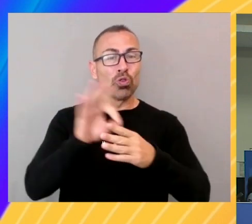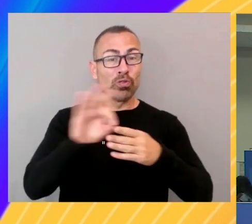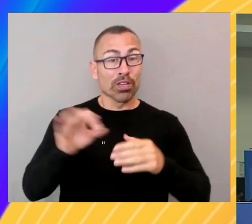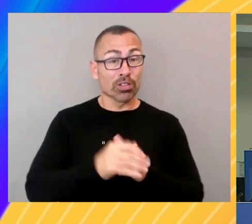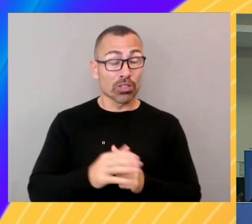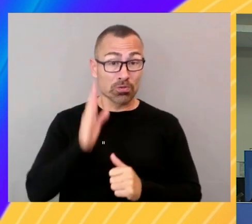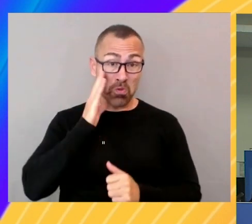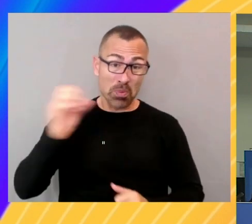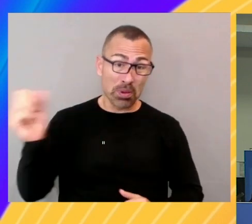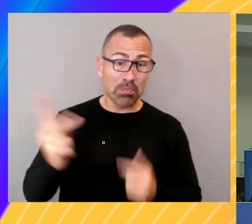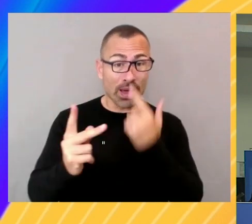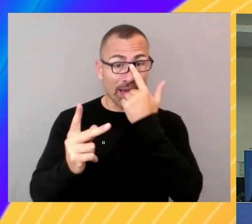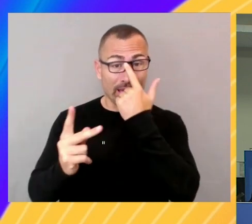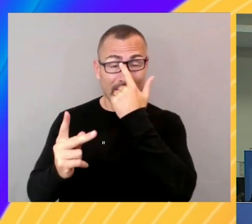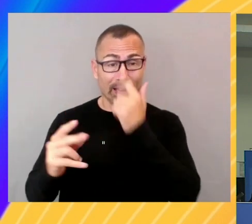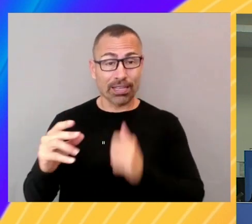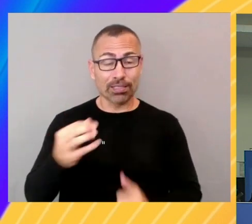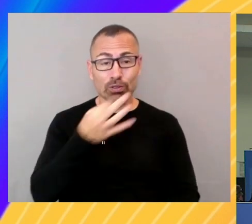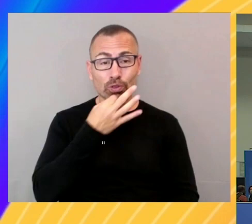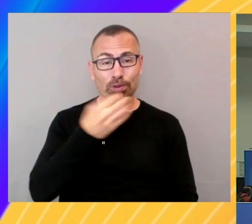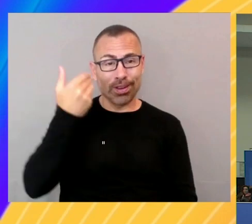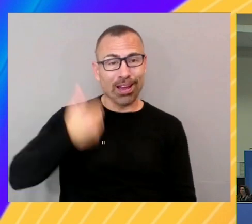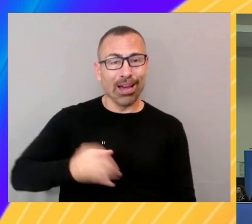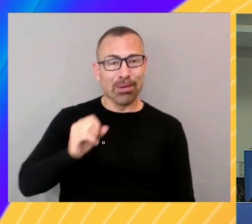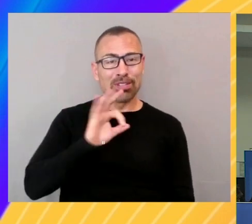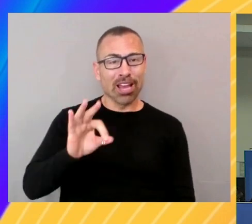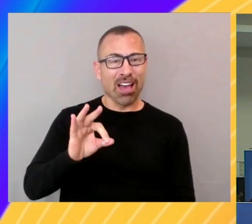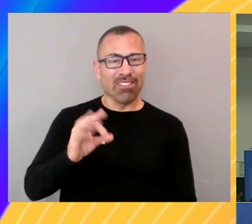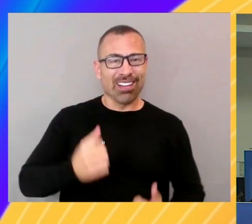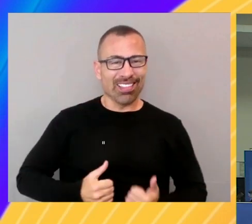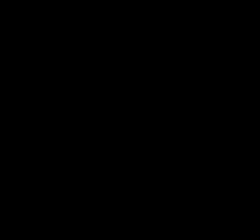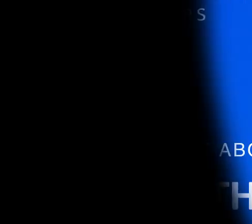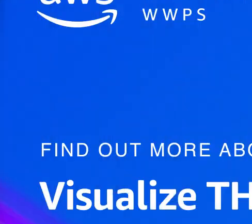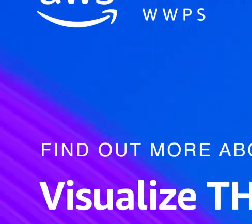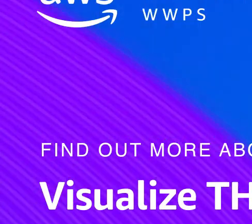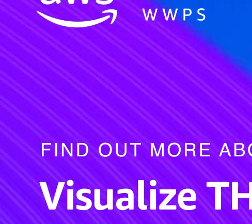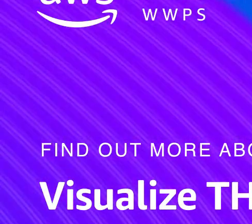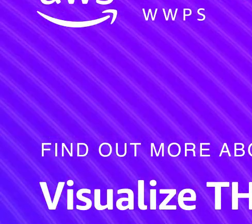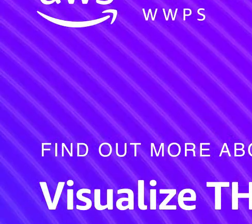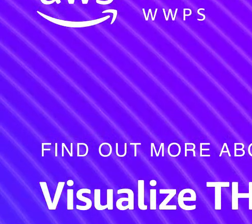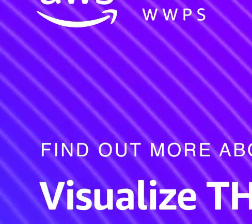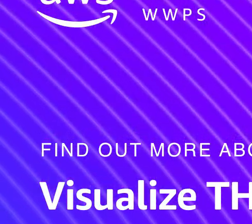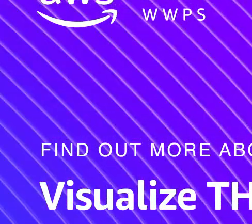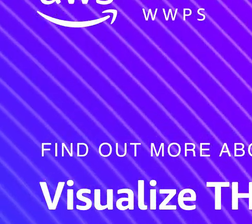word. I'm Jeff Mershek, live from the AWS 2023 DC Summit.